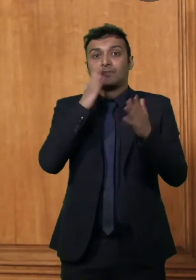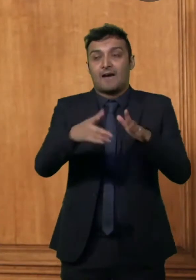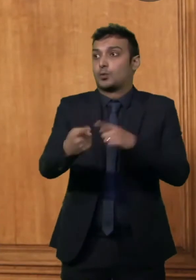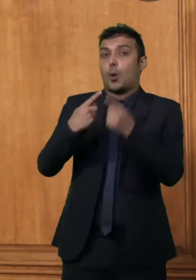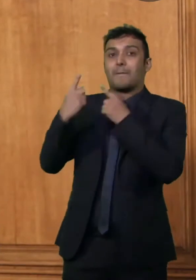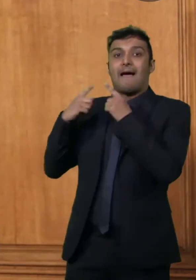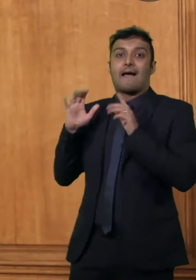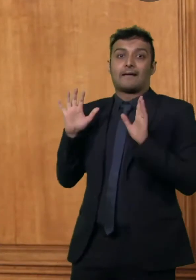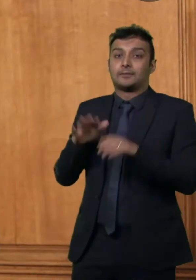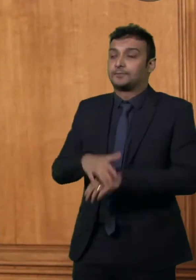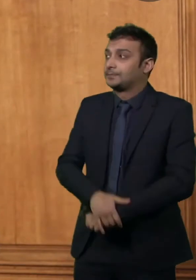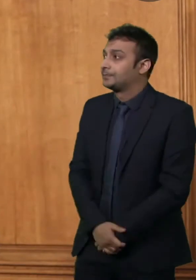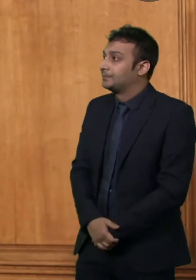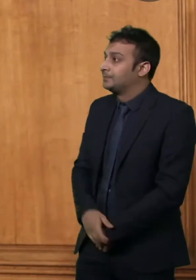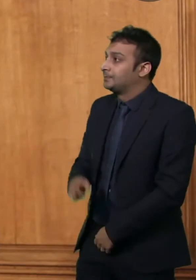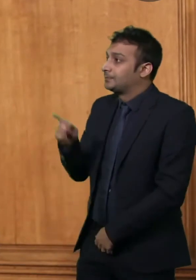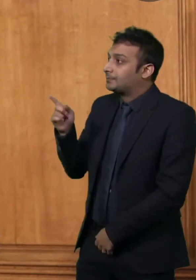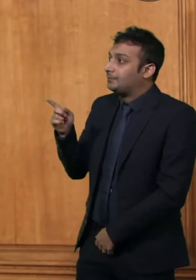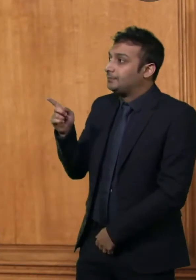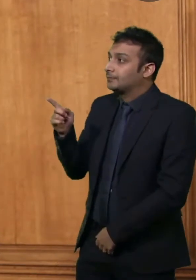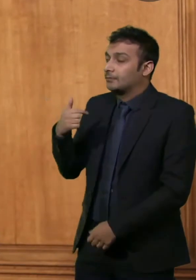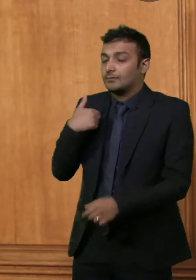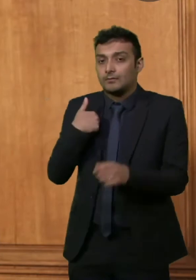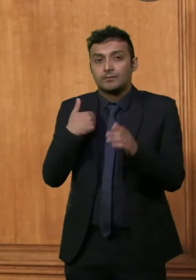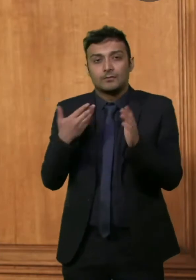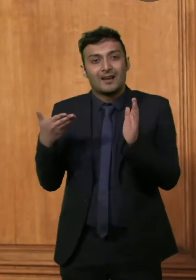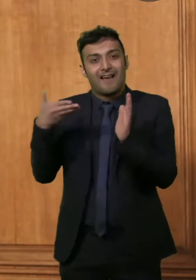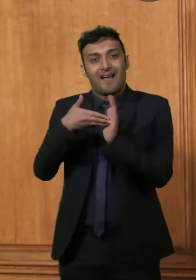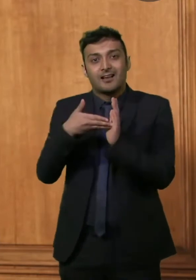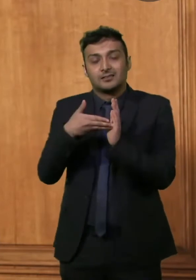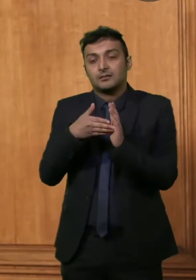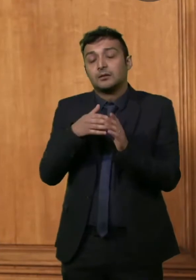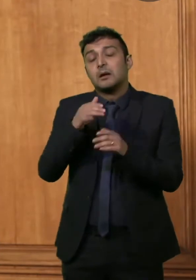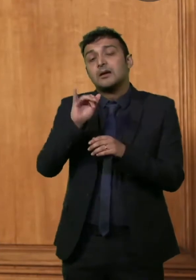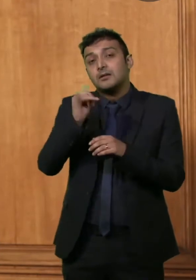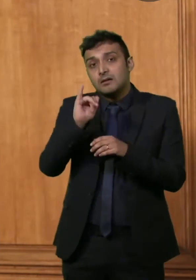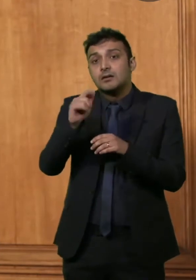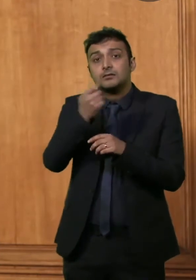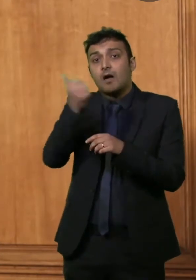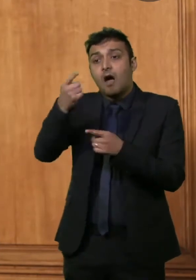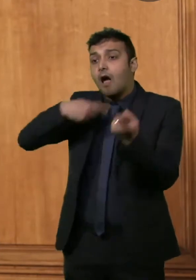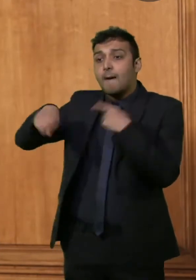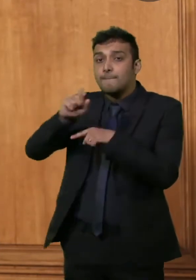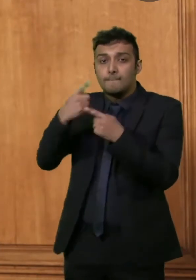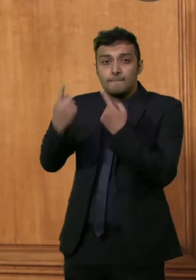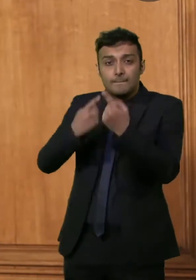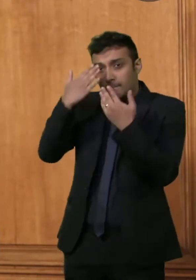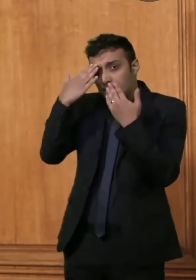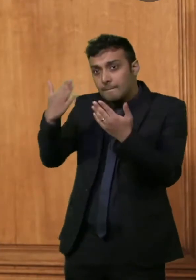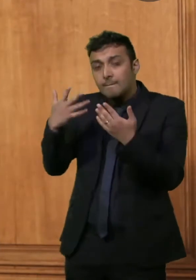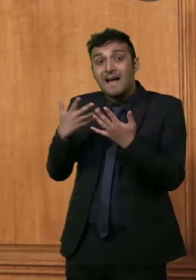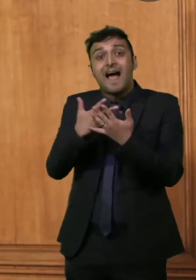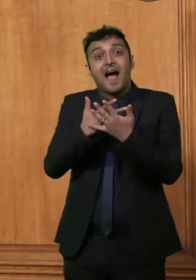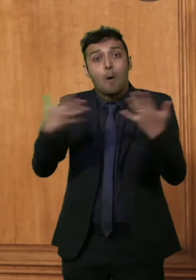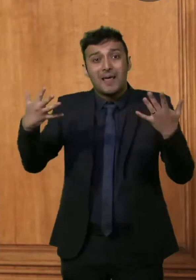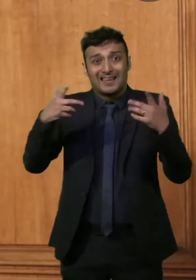perhaps what people are not always aware of is the proportion of the population who are still left, even though we have a brilliant